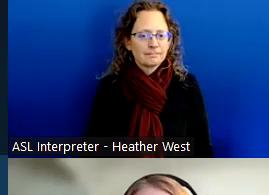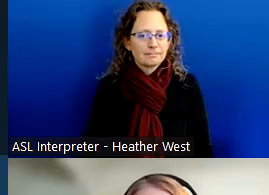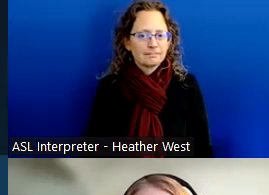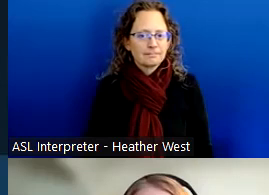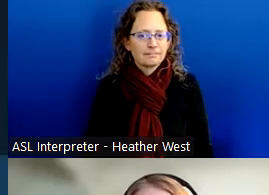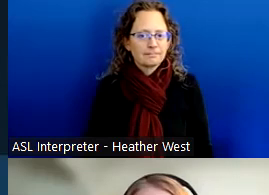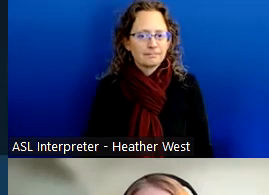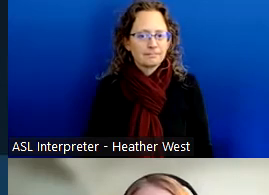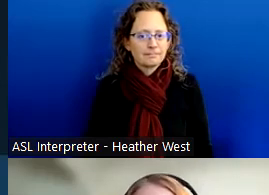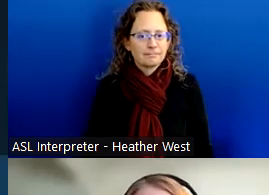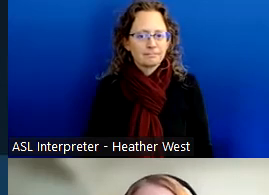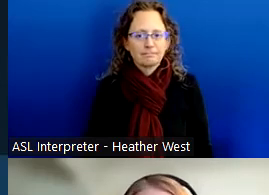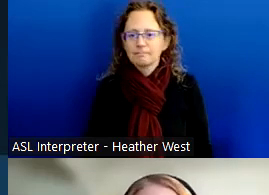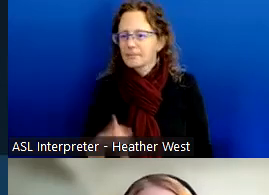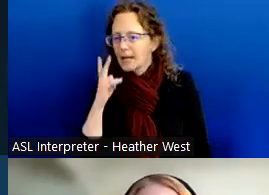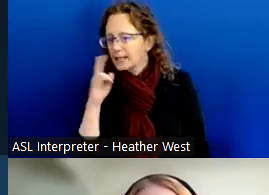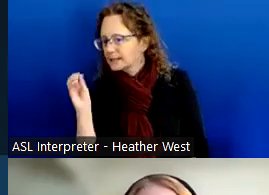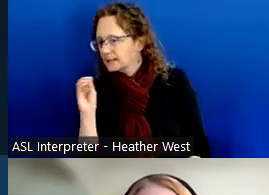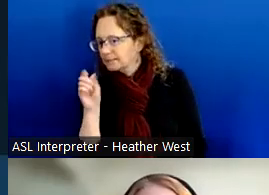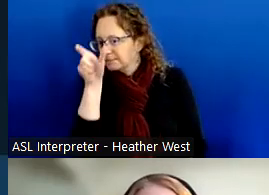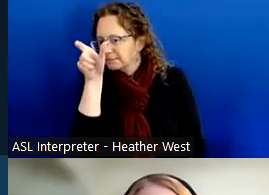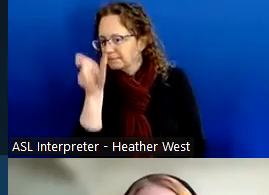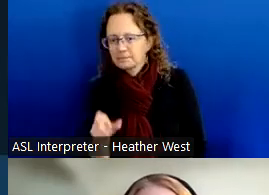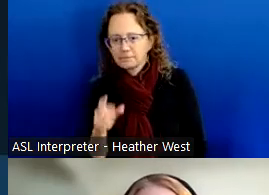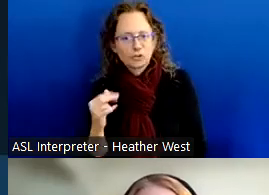I don't see any of the chat.